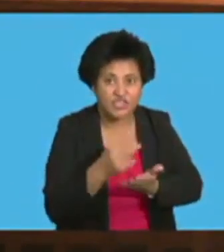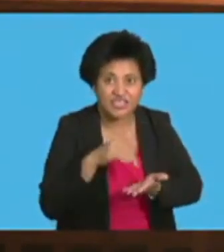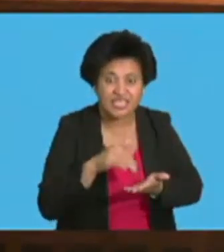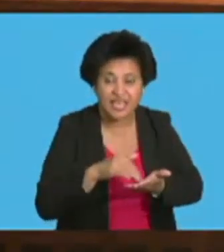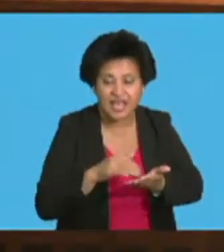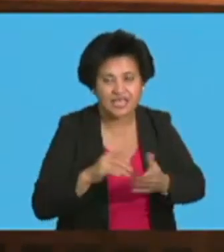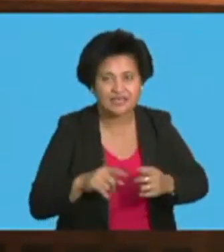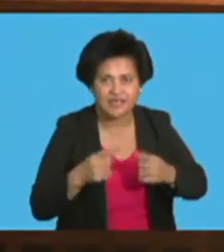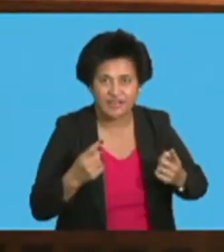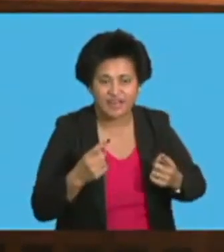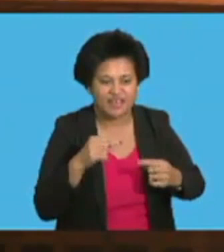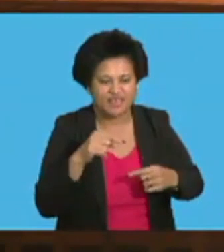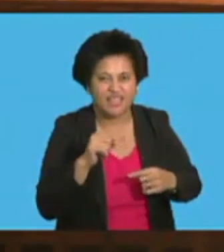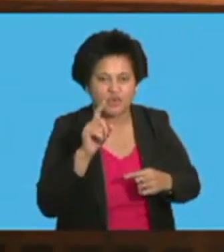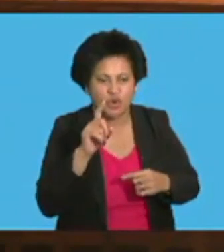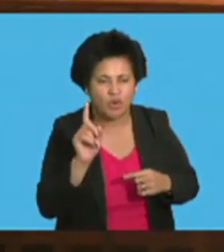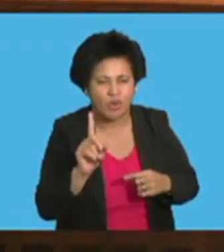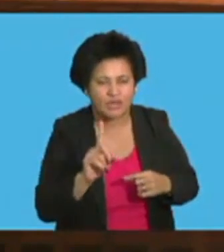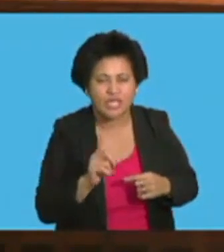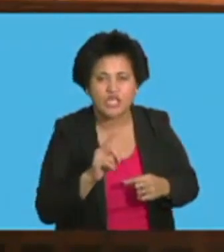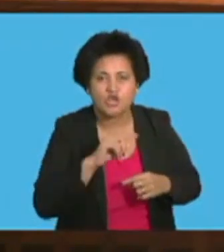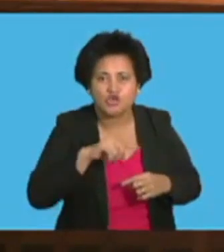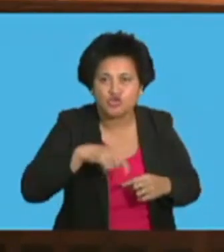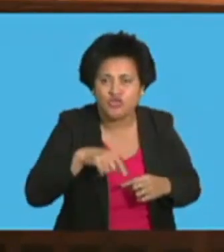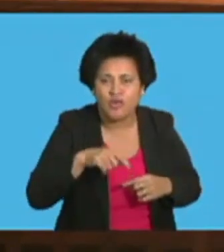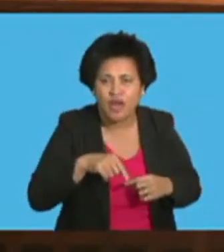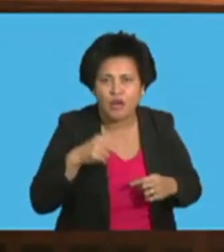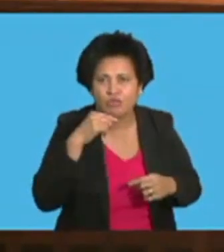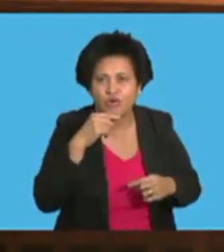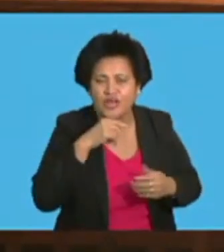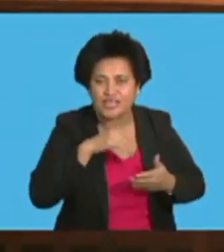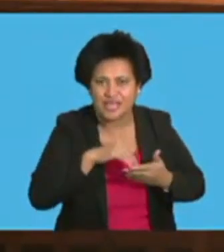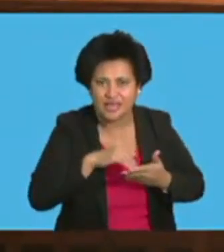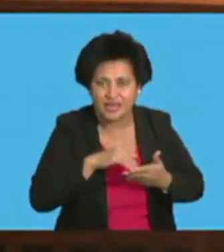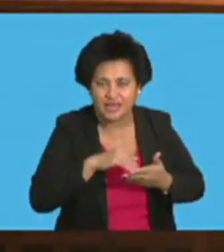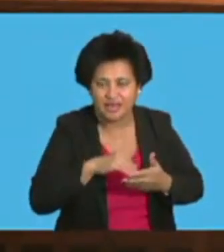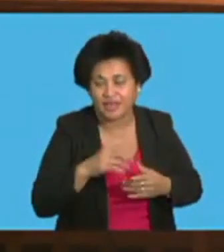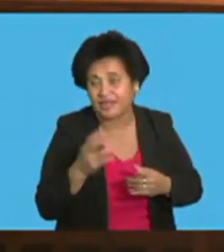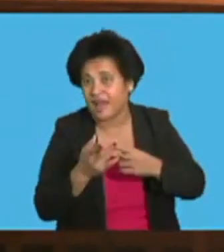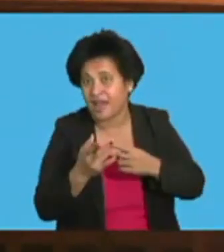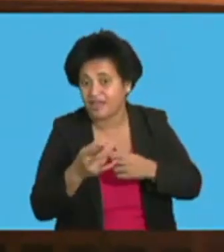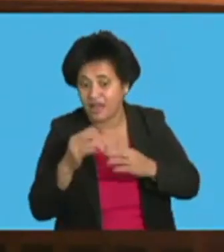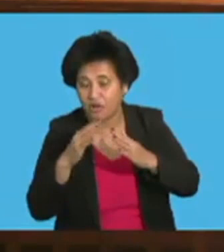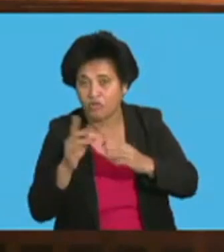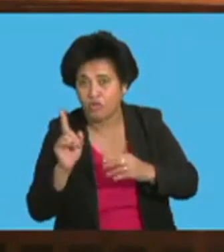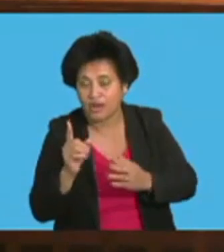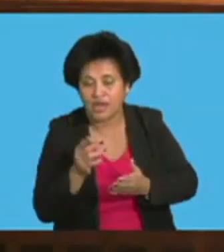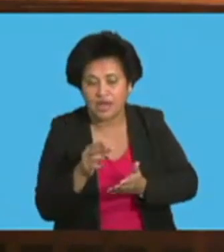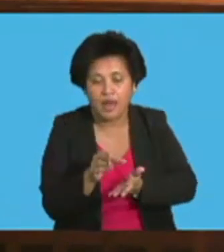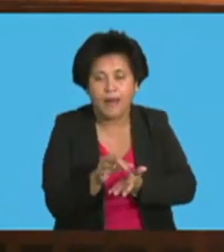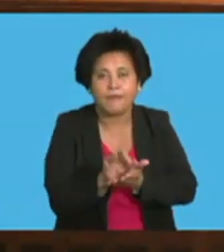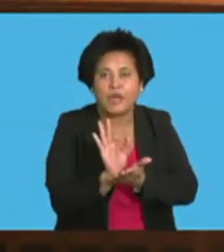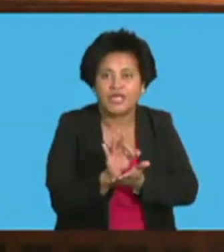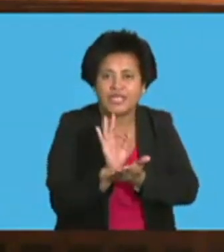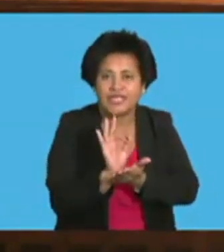Boys Center, and Pearly Gates Home, which caters for juveniles in conflict with the law. Honorable Speaker, sir, there are